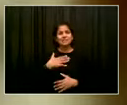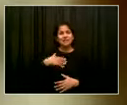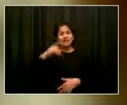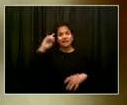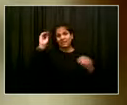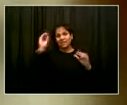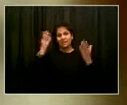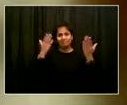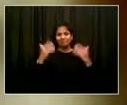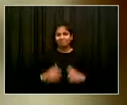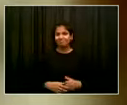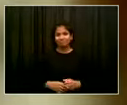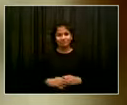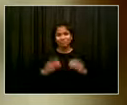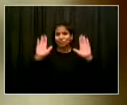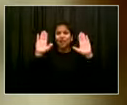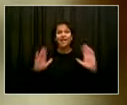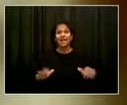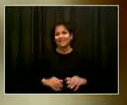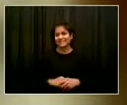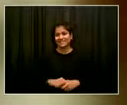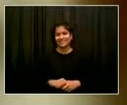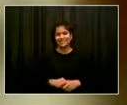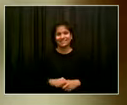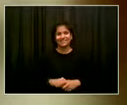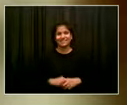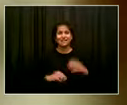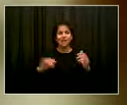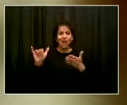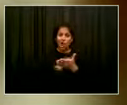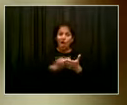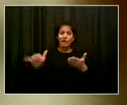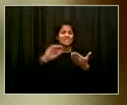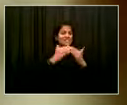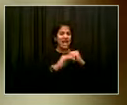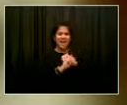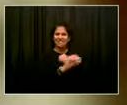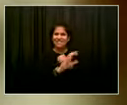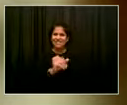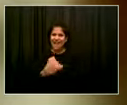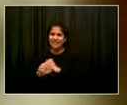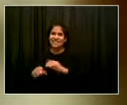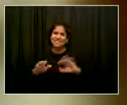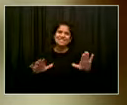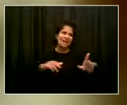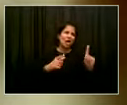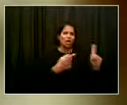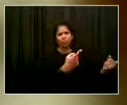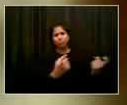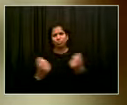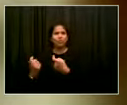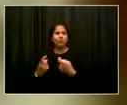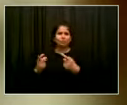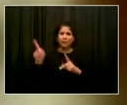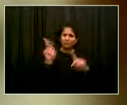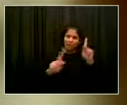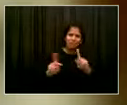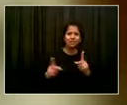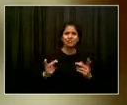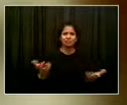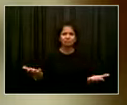advertising program has been terrific. It's got a variety of different kind of tones and themes